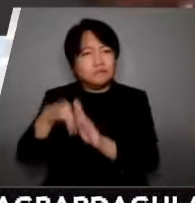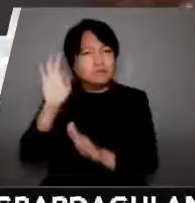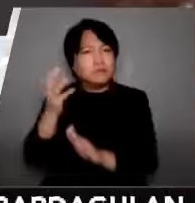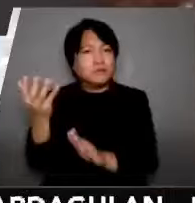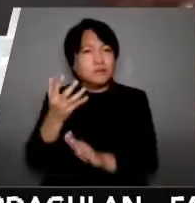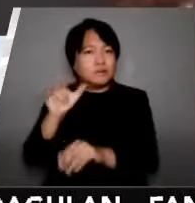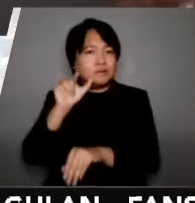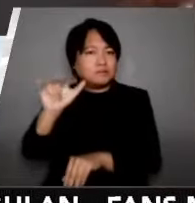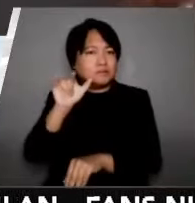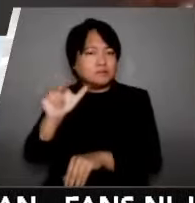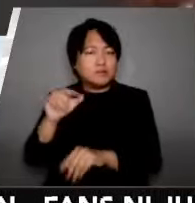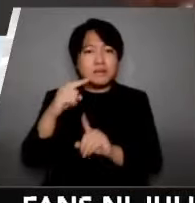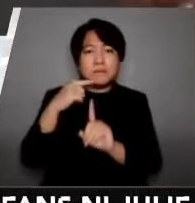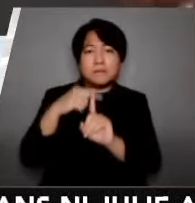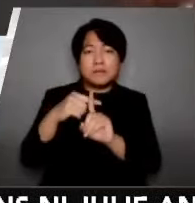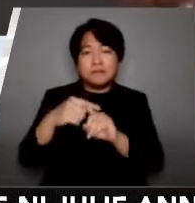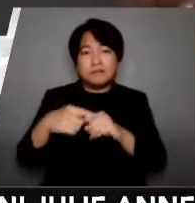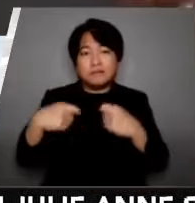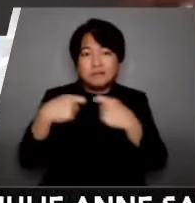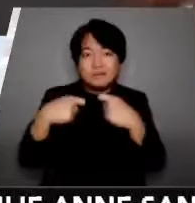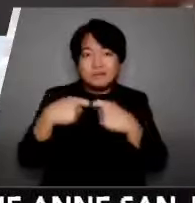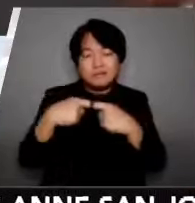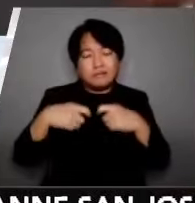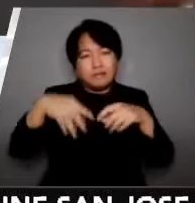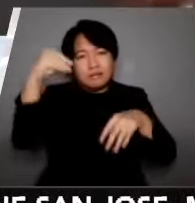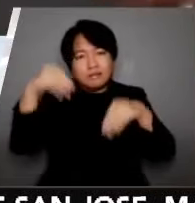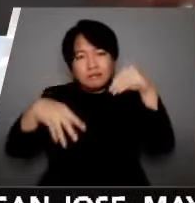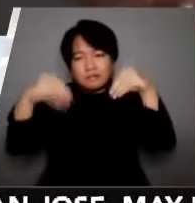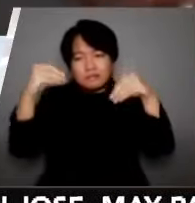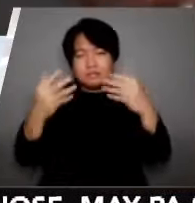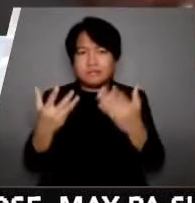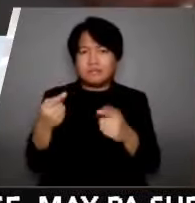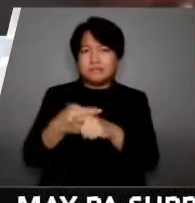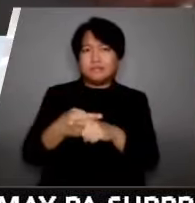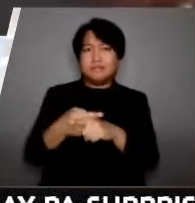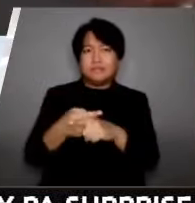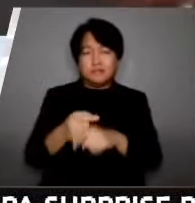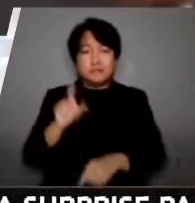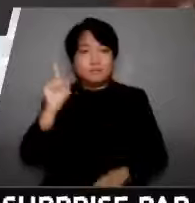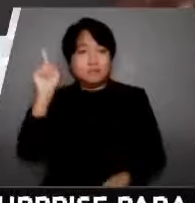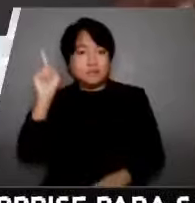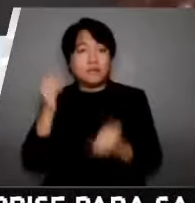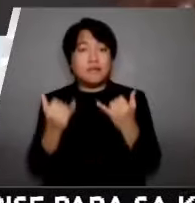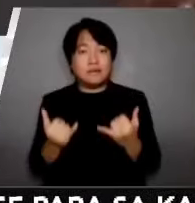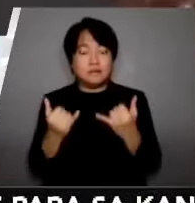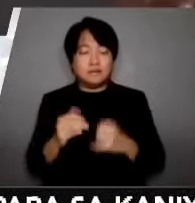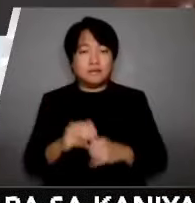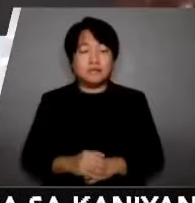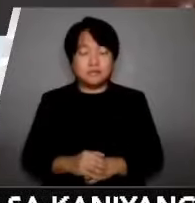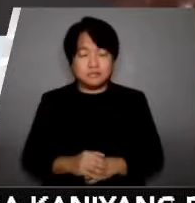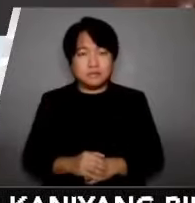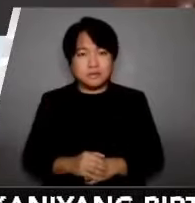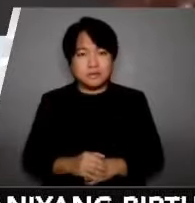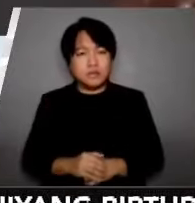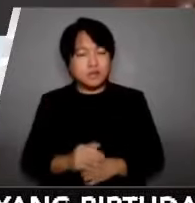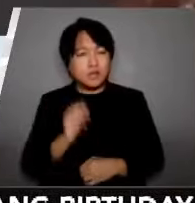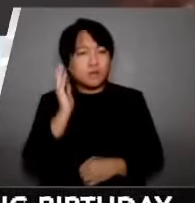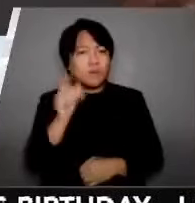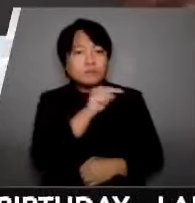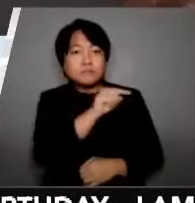on a ppp program with the private sector so that we can implement